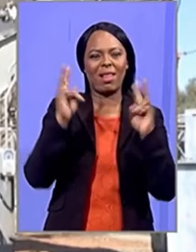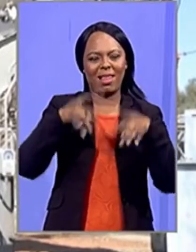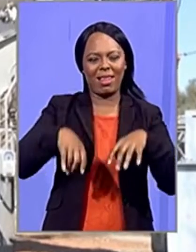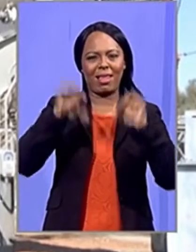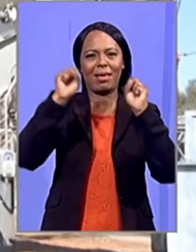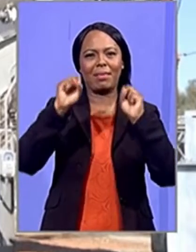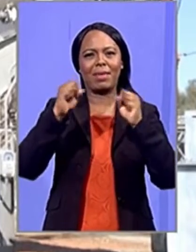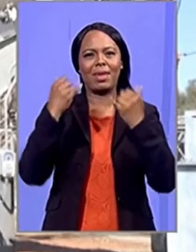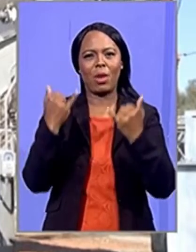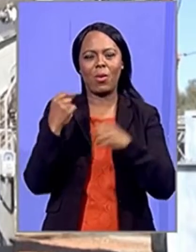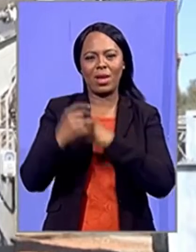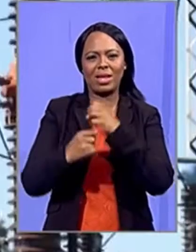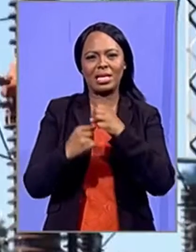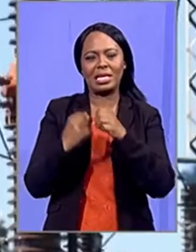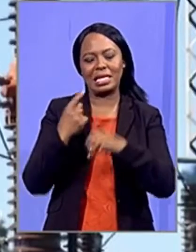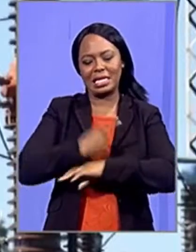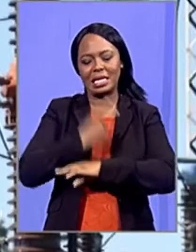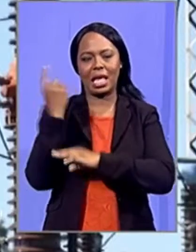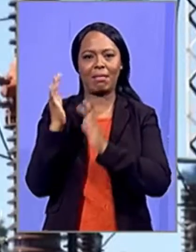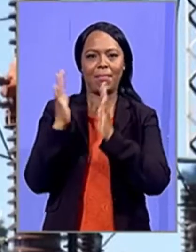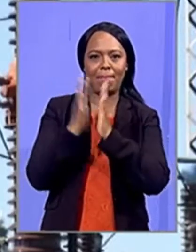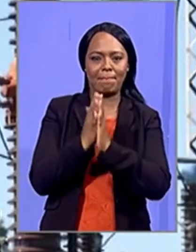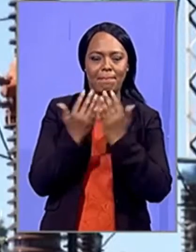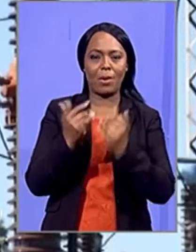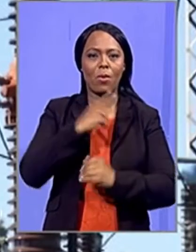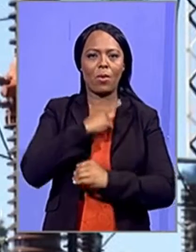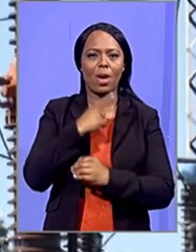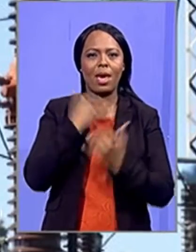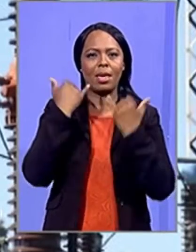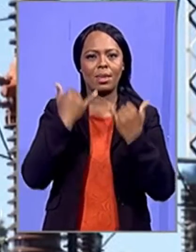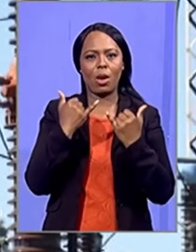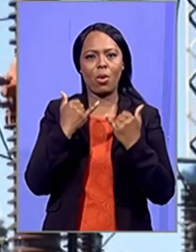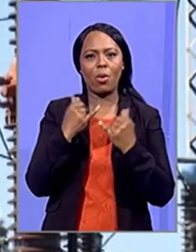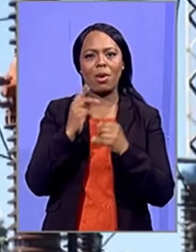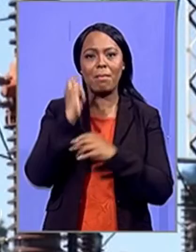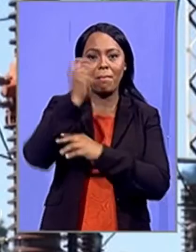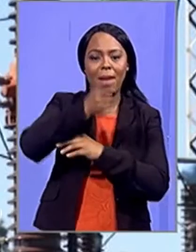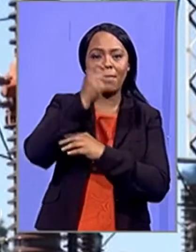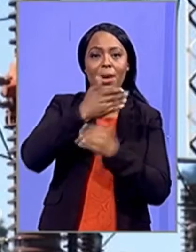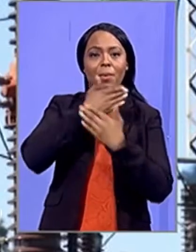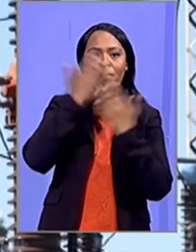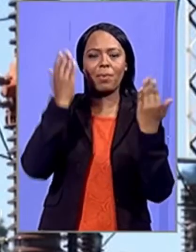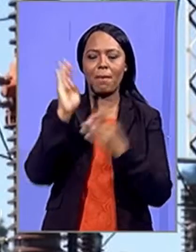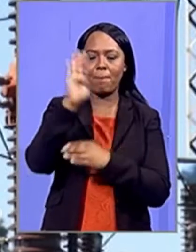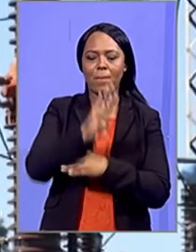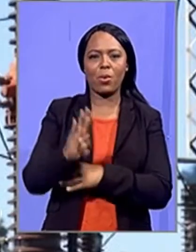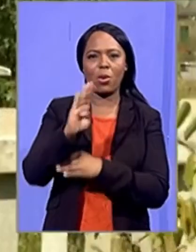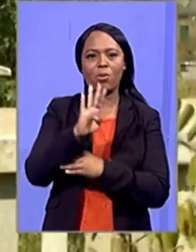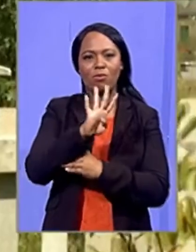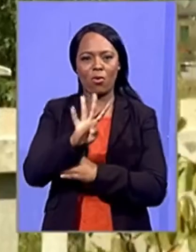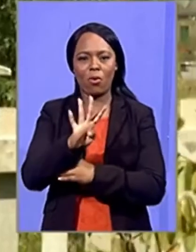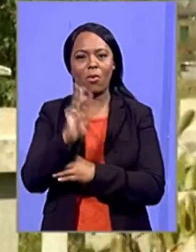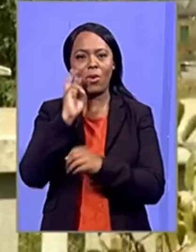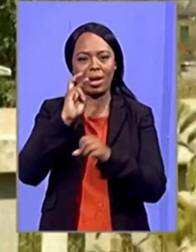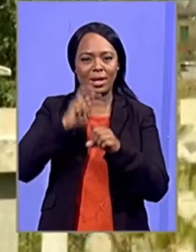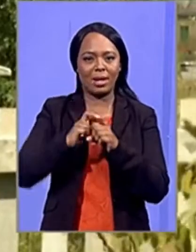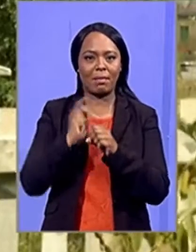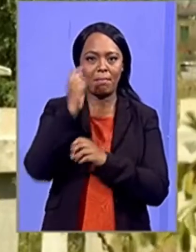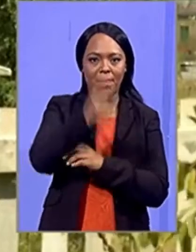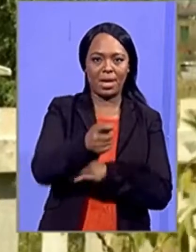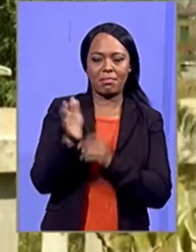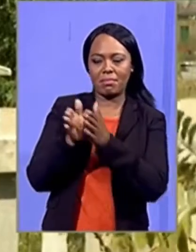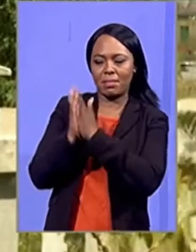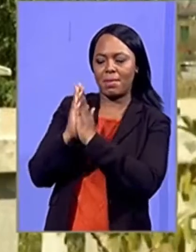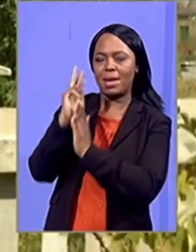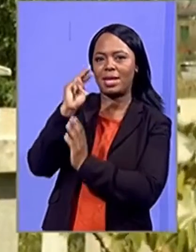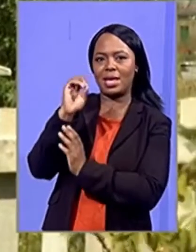motlakase malatsi a le 100. E na le sekoloto sa dibilione di le 400, ebile e kopile NESA gore e